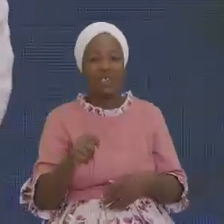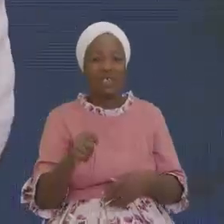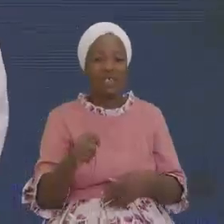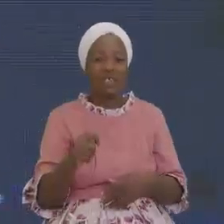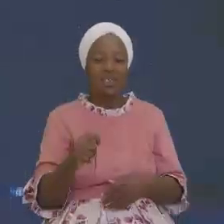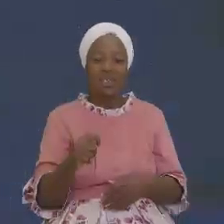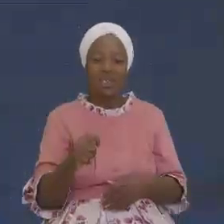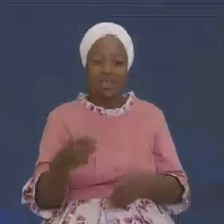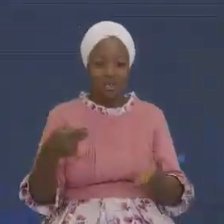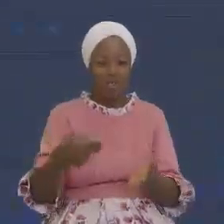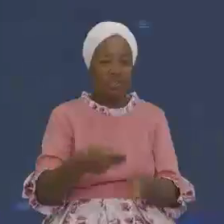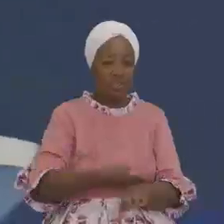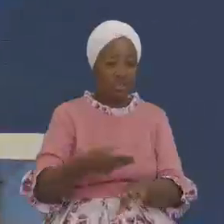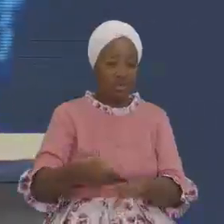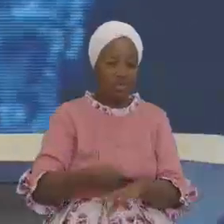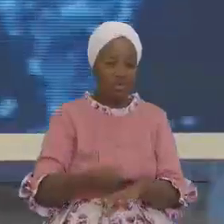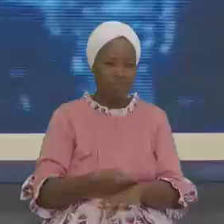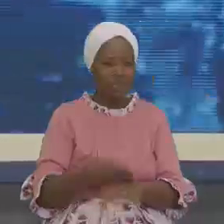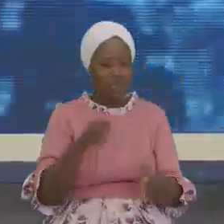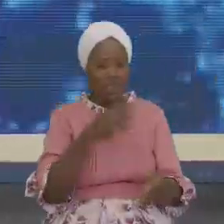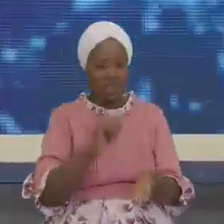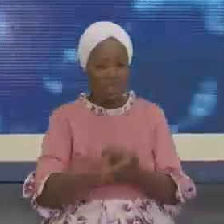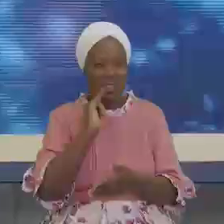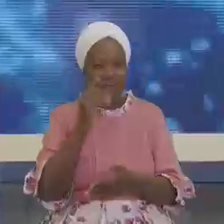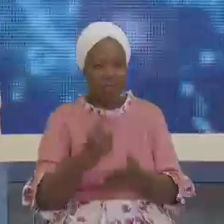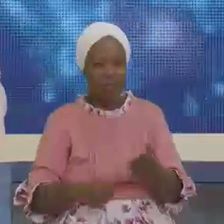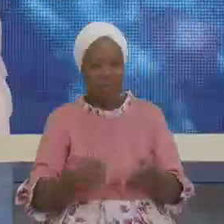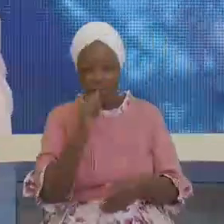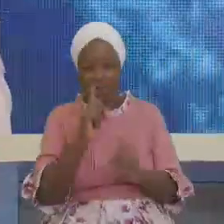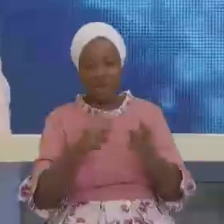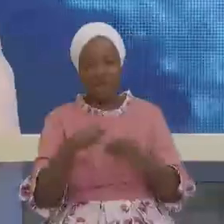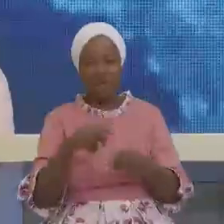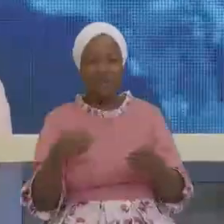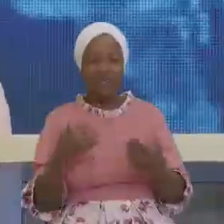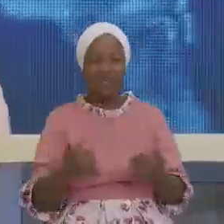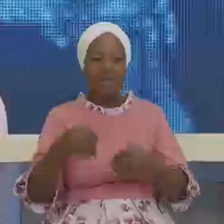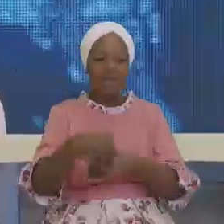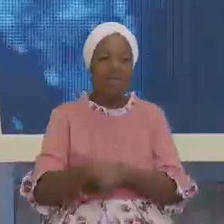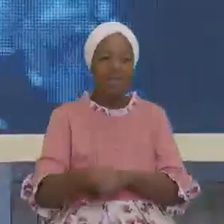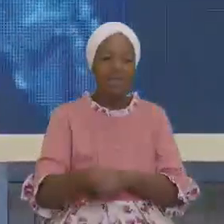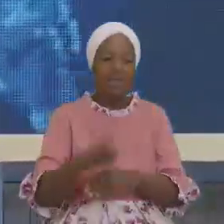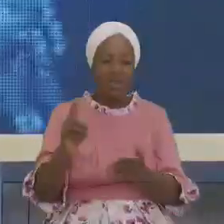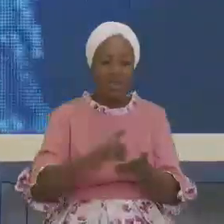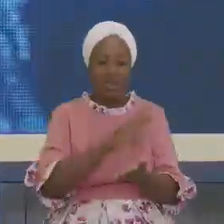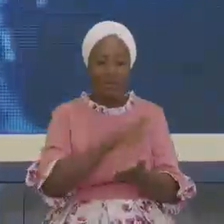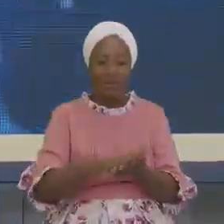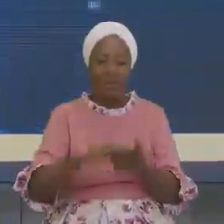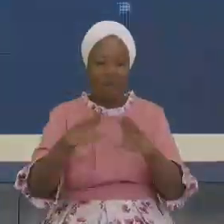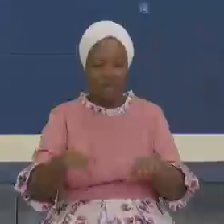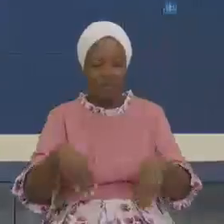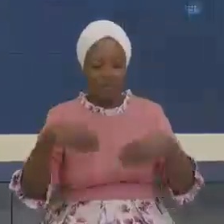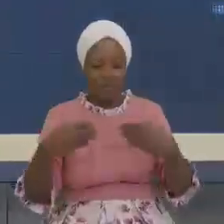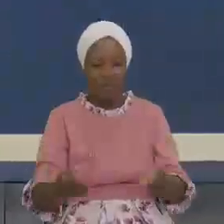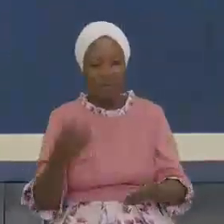That's what we are talking about tonight. Divine provision for everyone's abundant